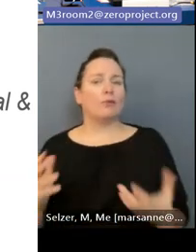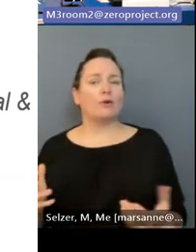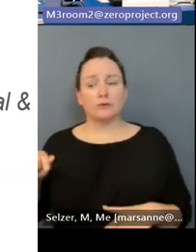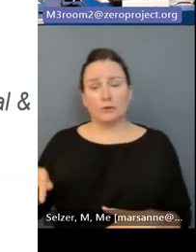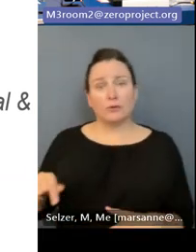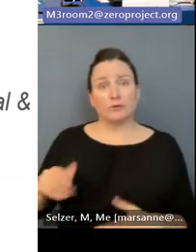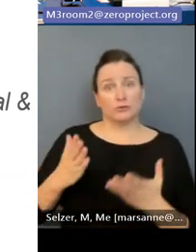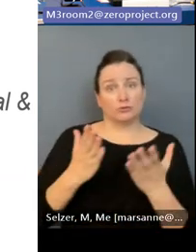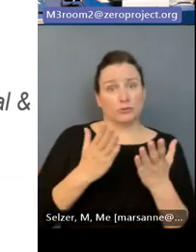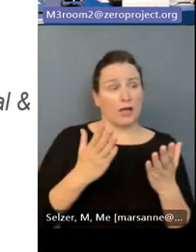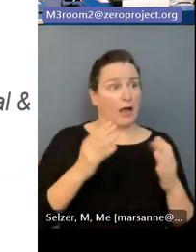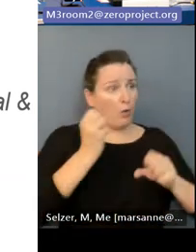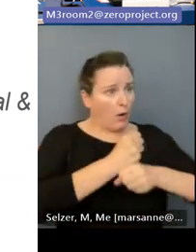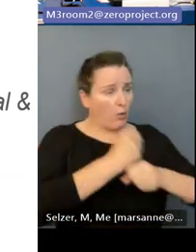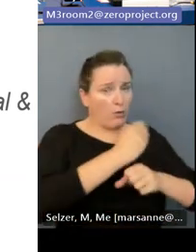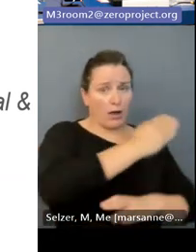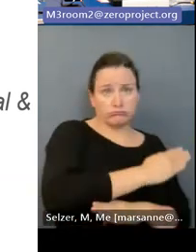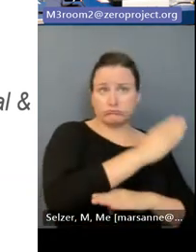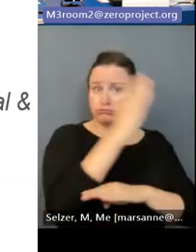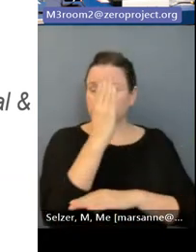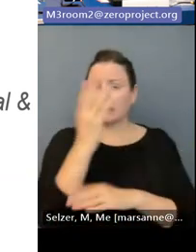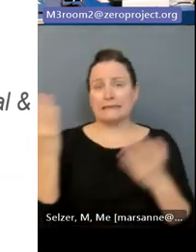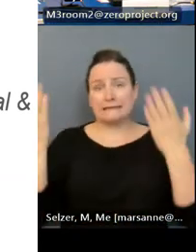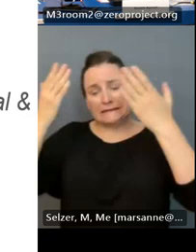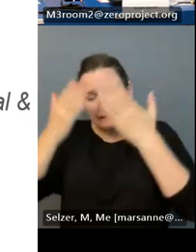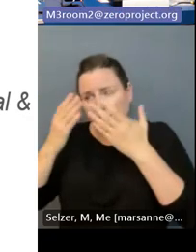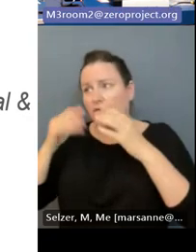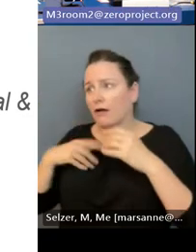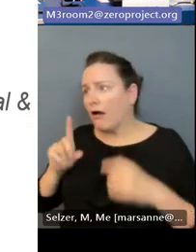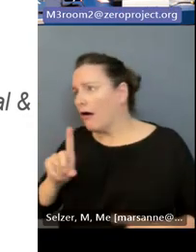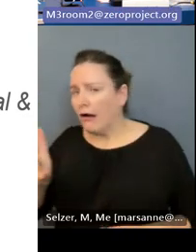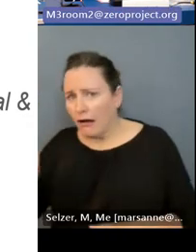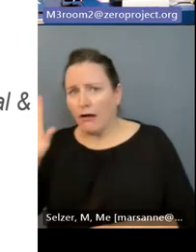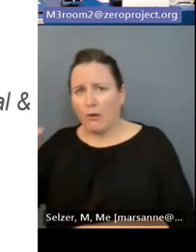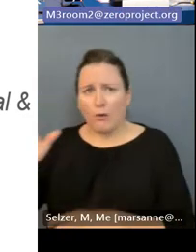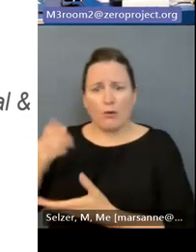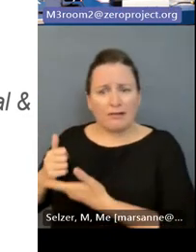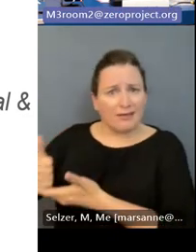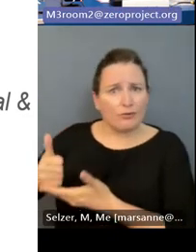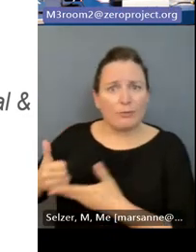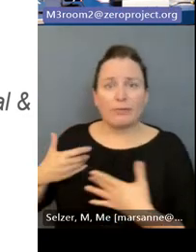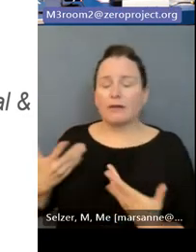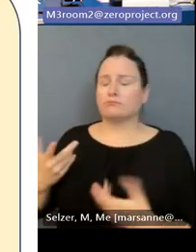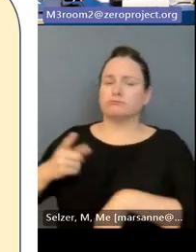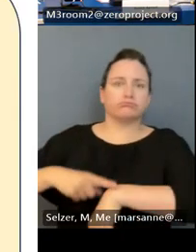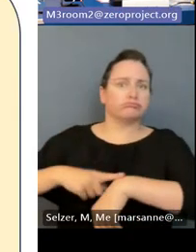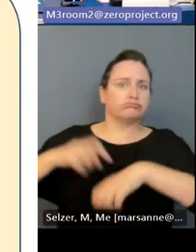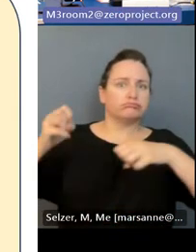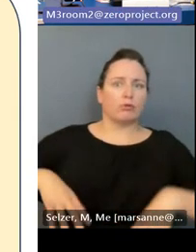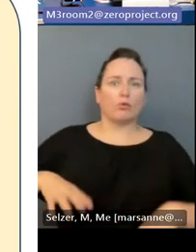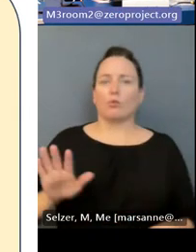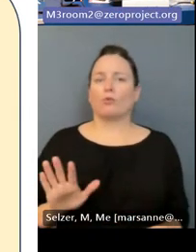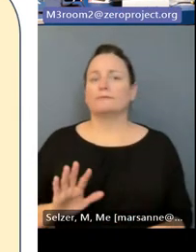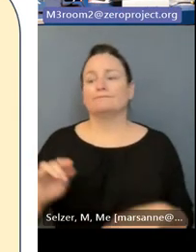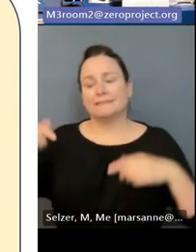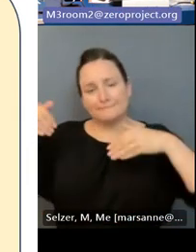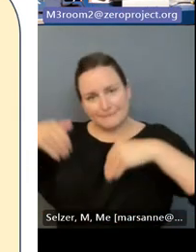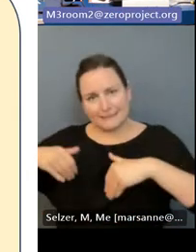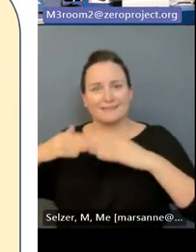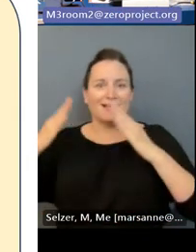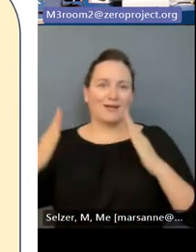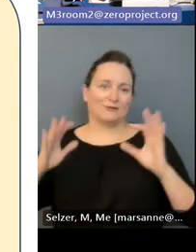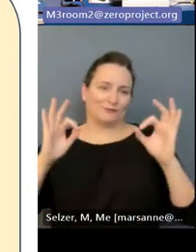So here we come in and we are really convenient. So here I have few testimonials for you from the happy parents.